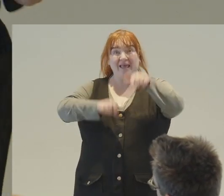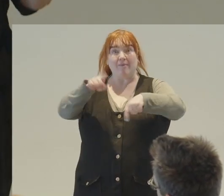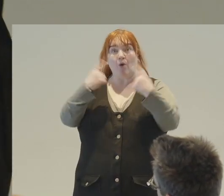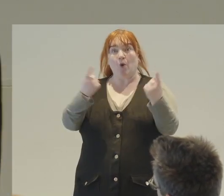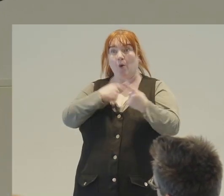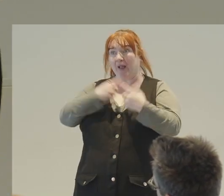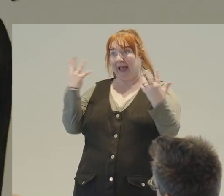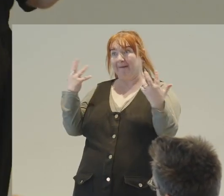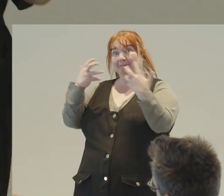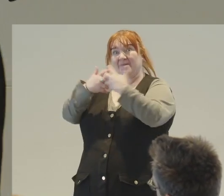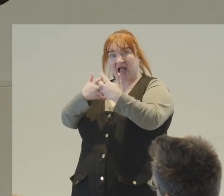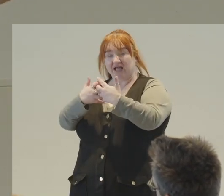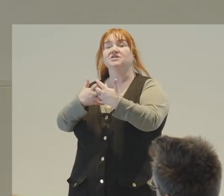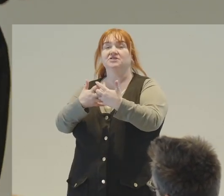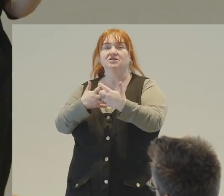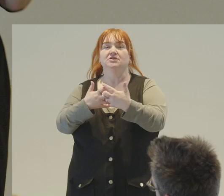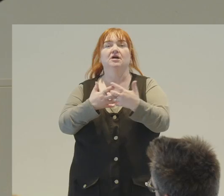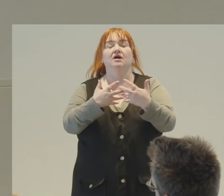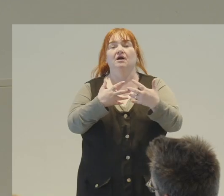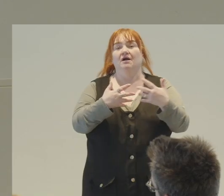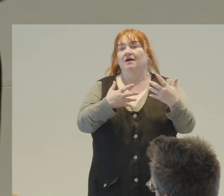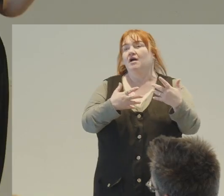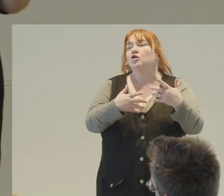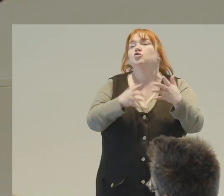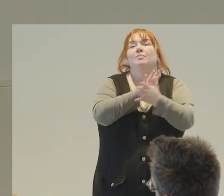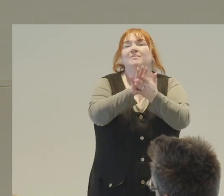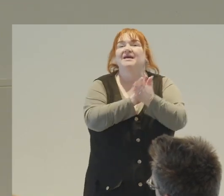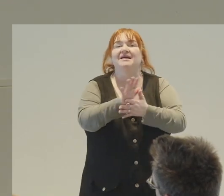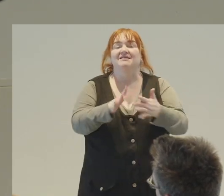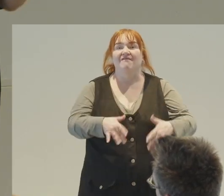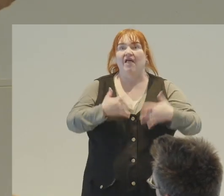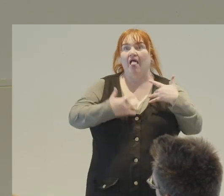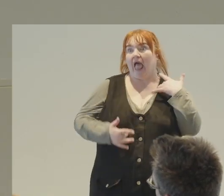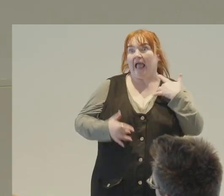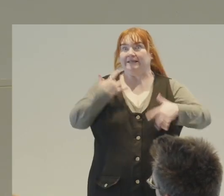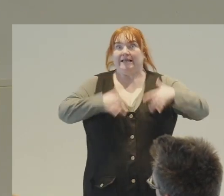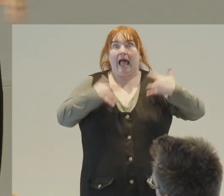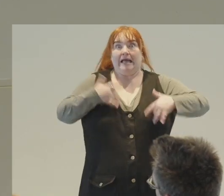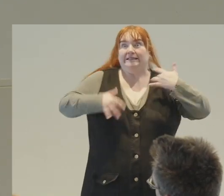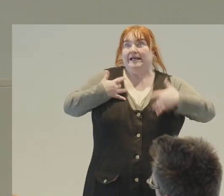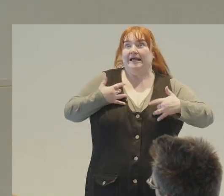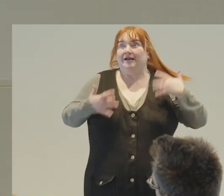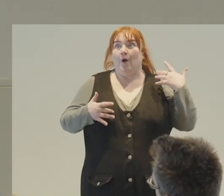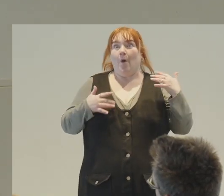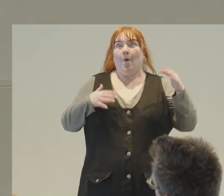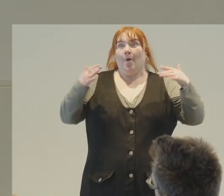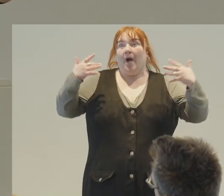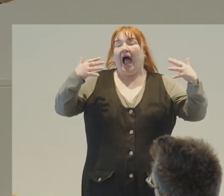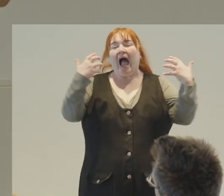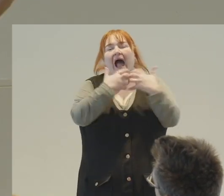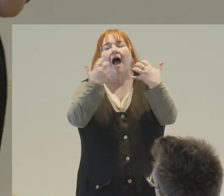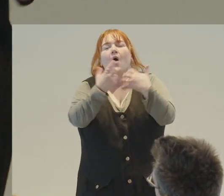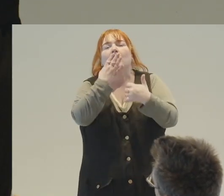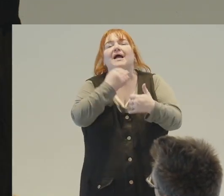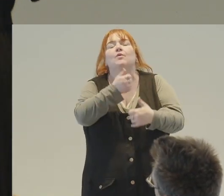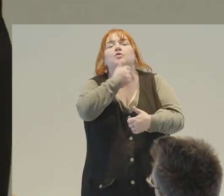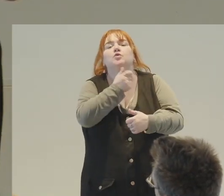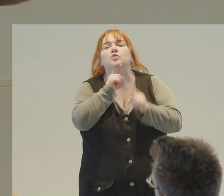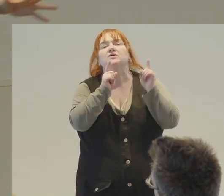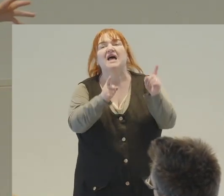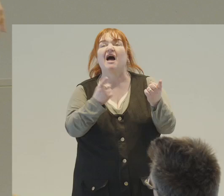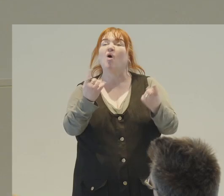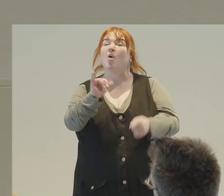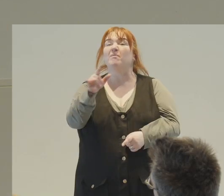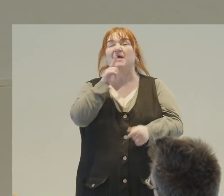okay, we're all over the place today. We're up and down, we're excited. We're jumping up and down. Great. How can we use that in our work? Or do you know what? We're